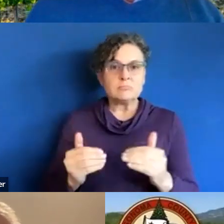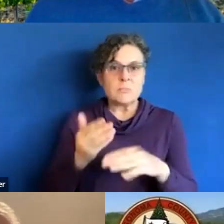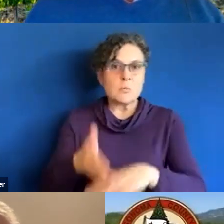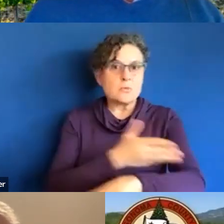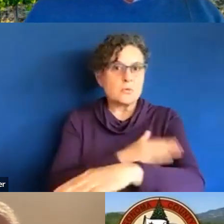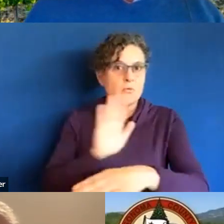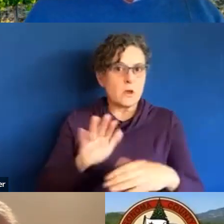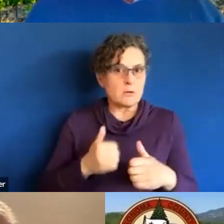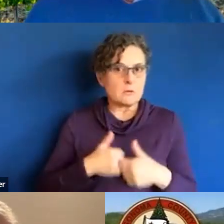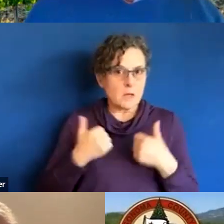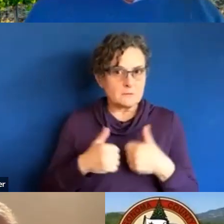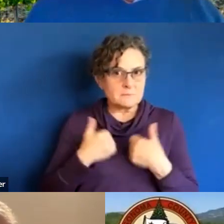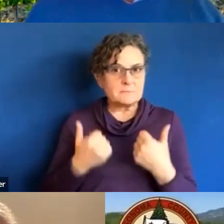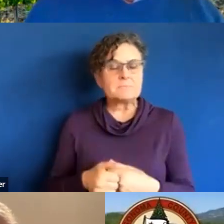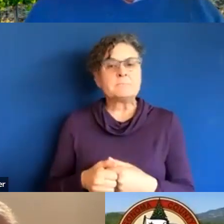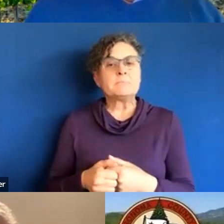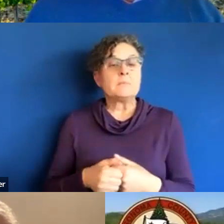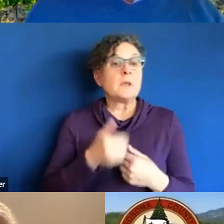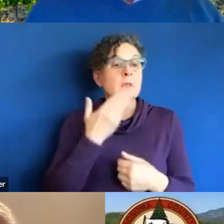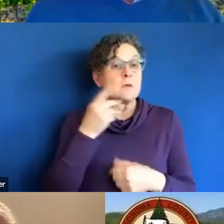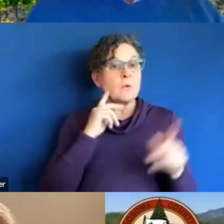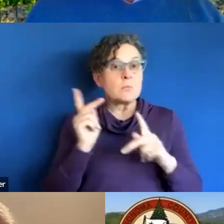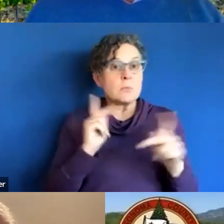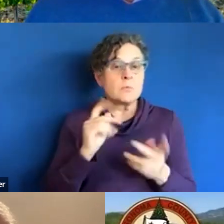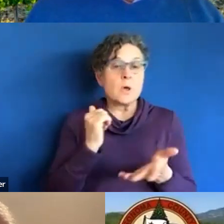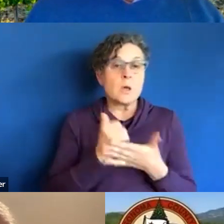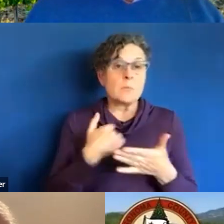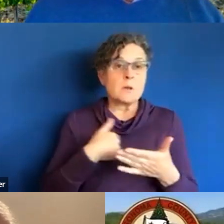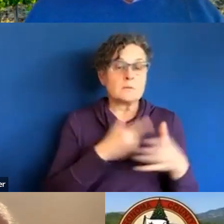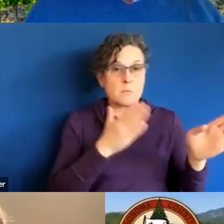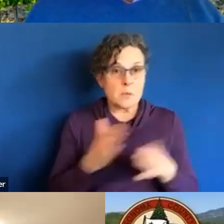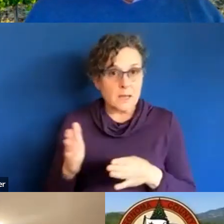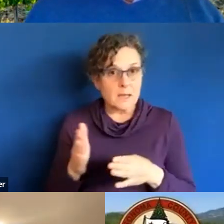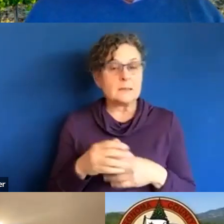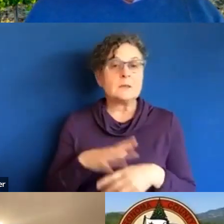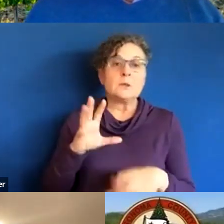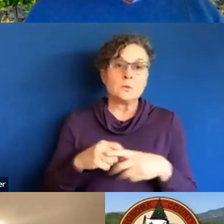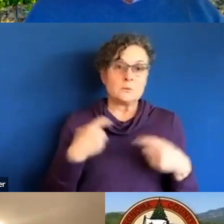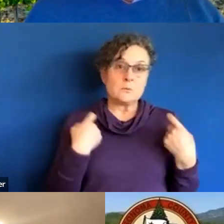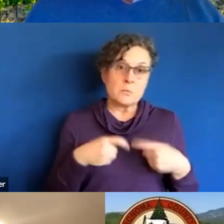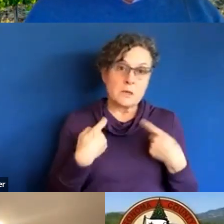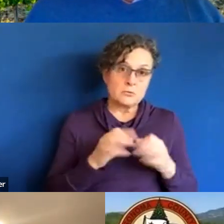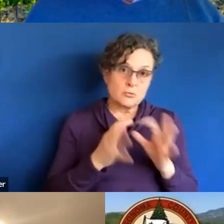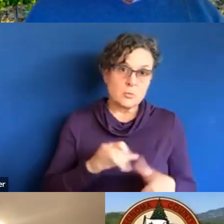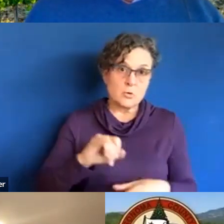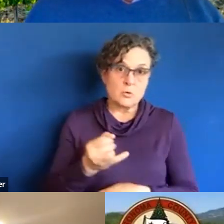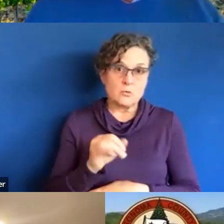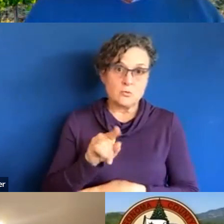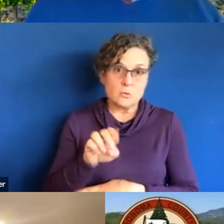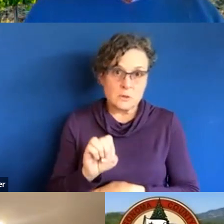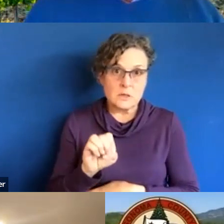Again, thanks for all who helped us put this together, including our Spanish interpreters, Julie and